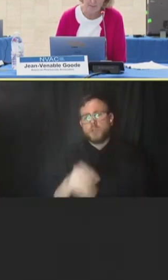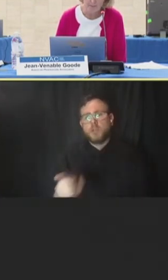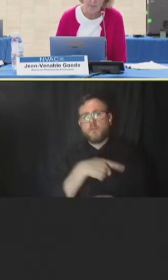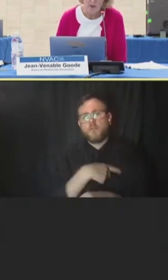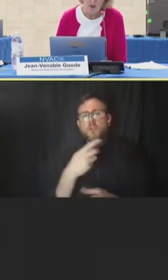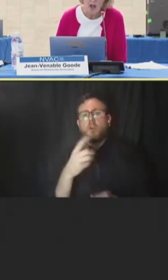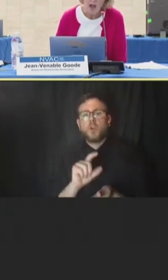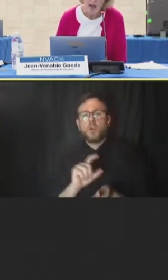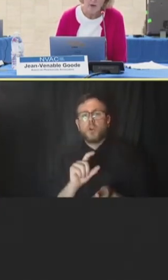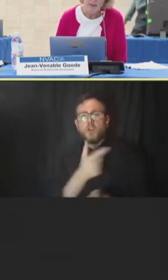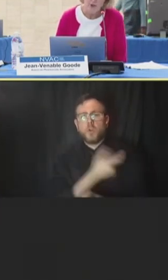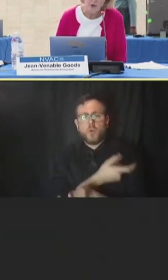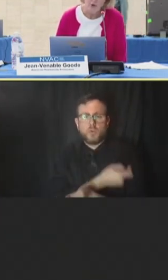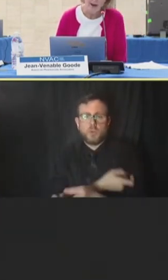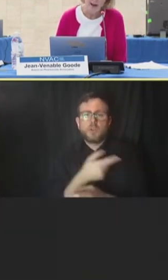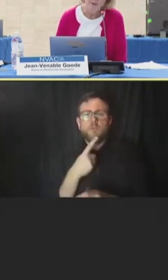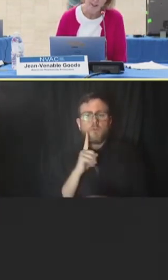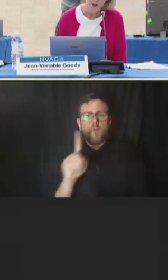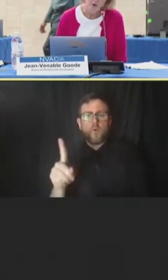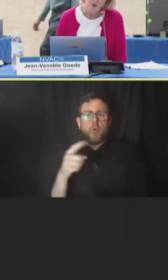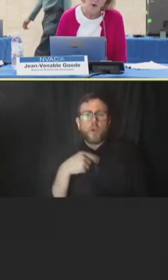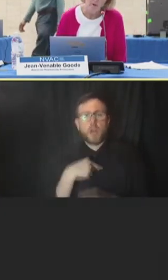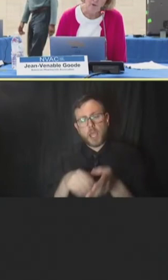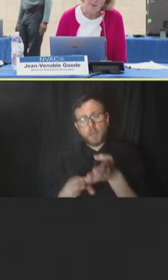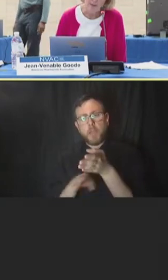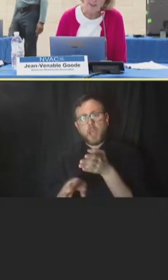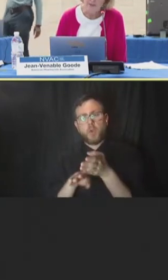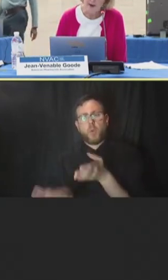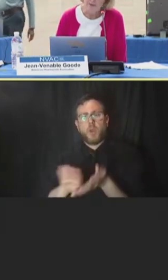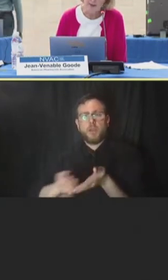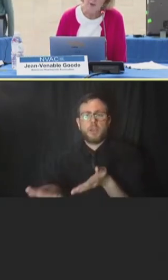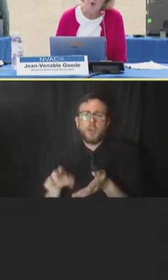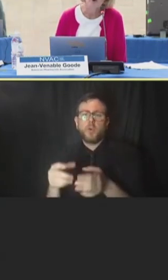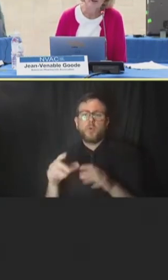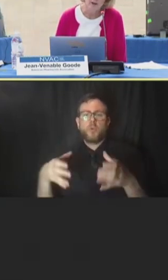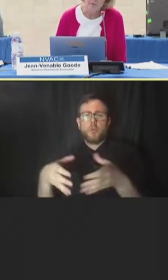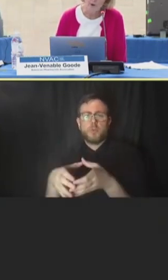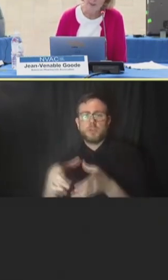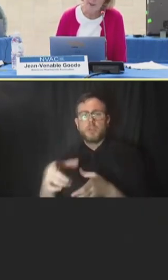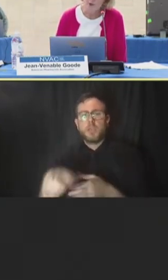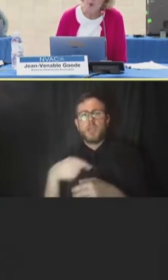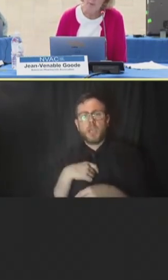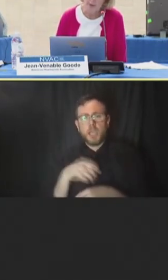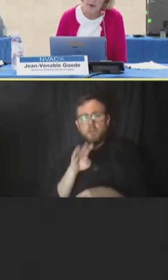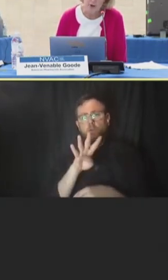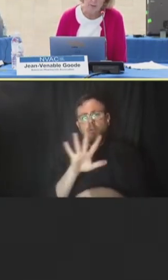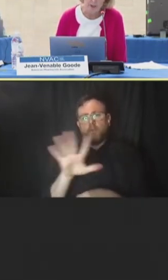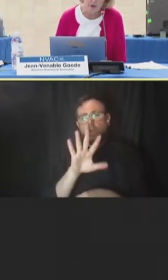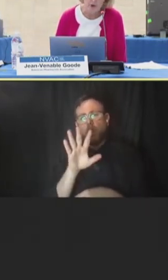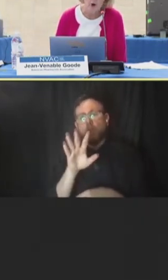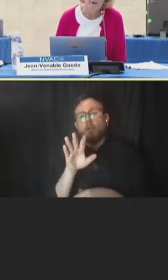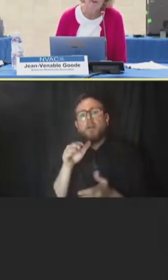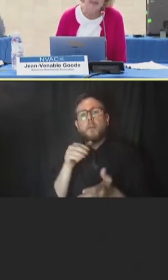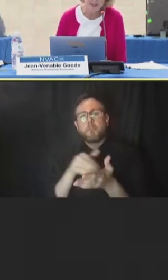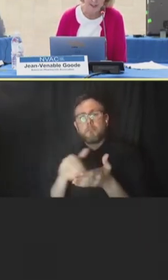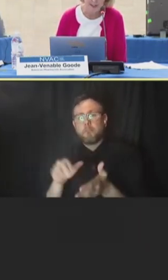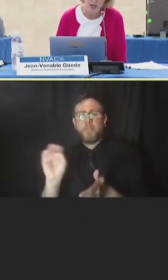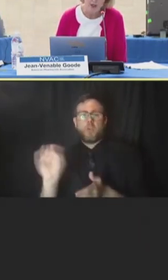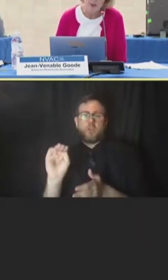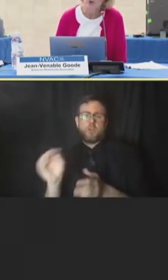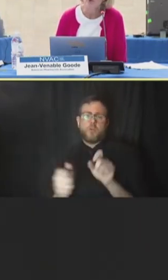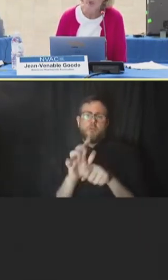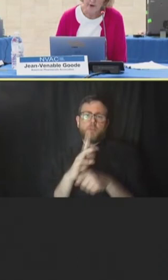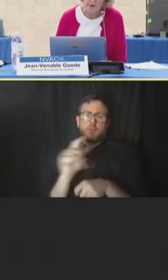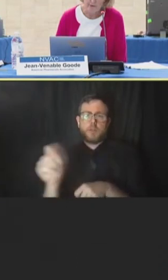locations. A recent survey of 612 pharmacists found that the majority of pharmacists are prepared to administer COVID vaccine